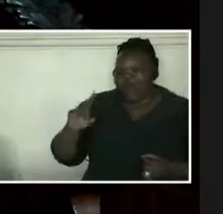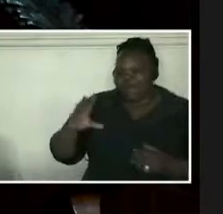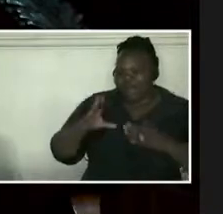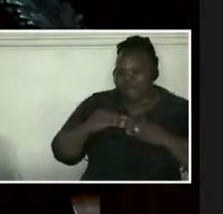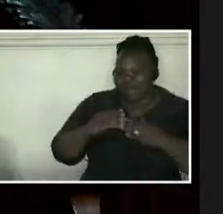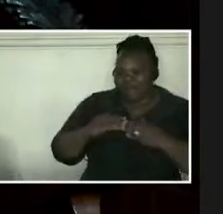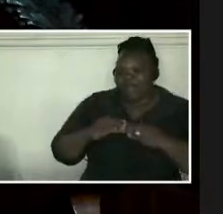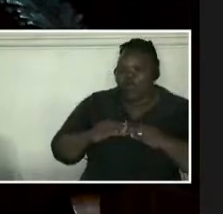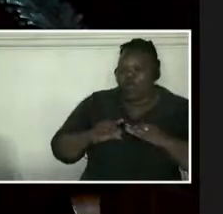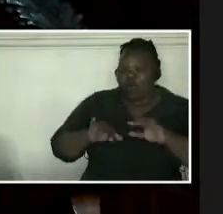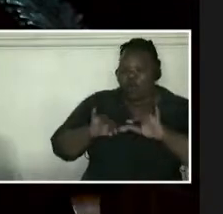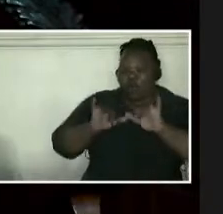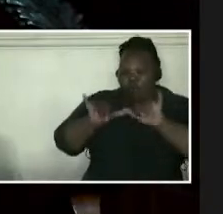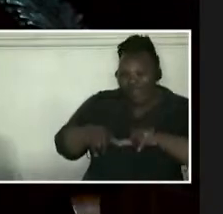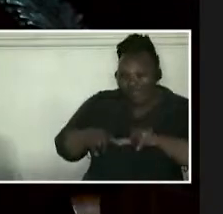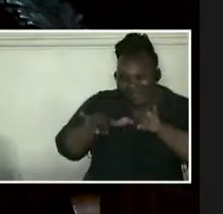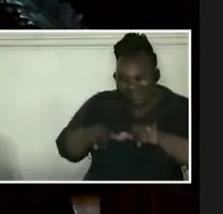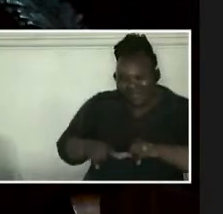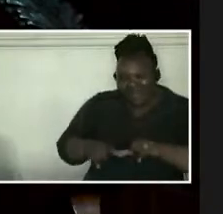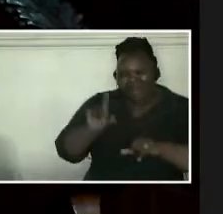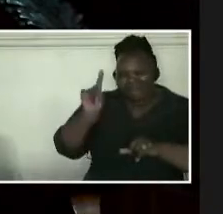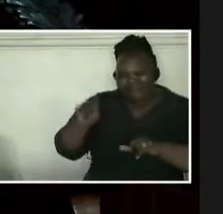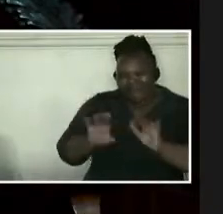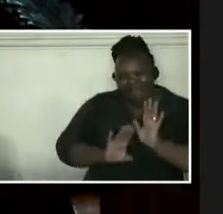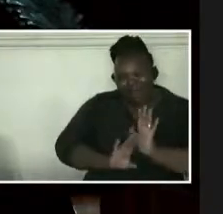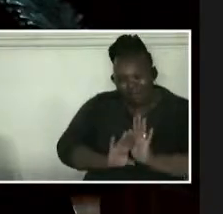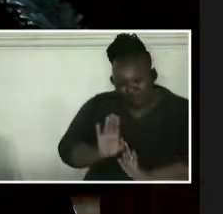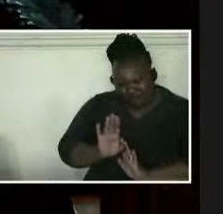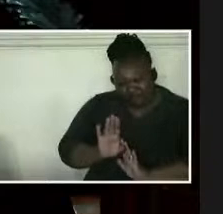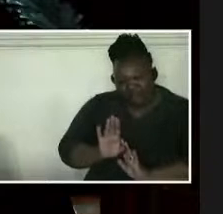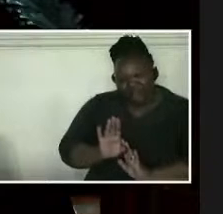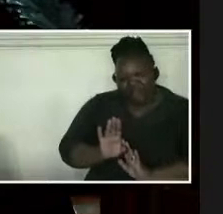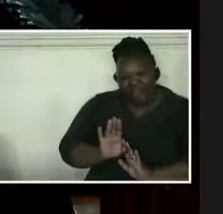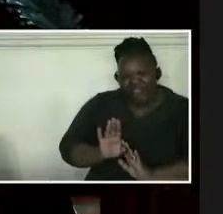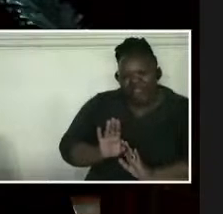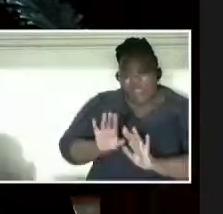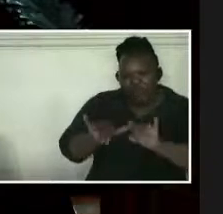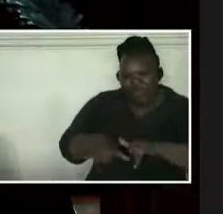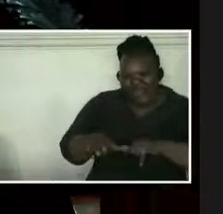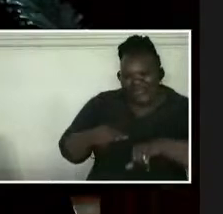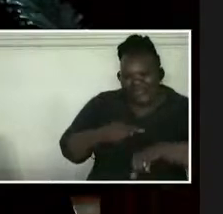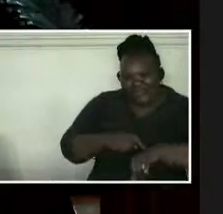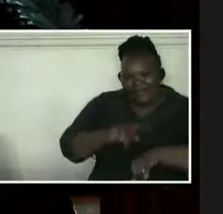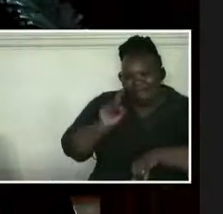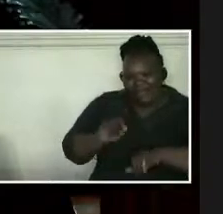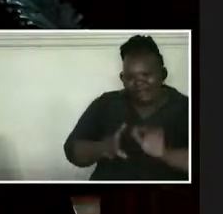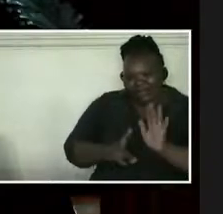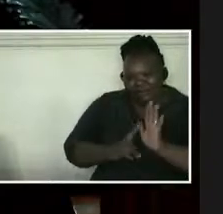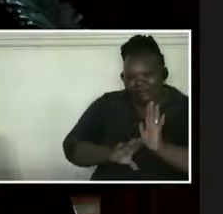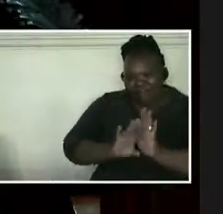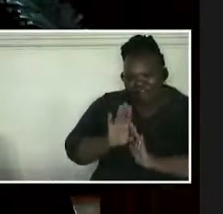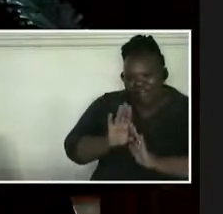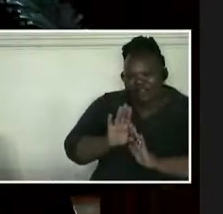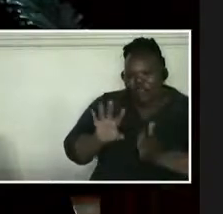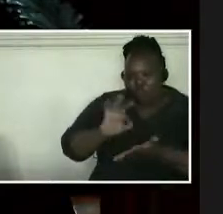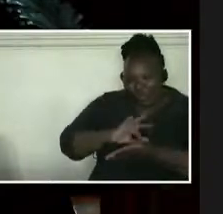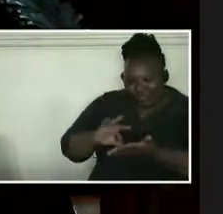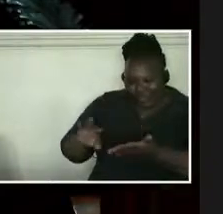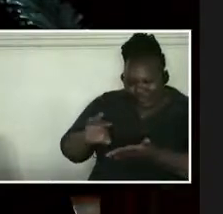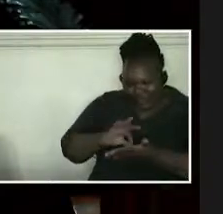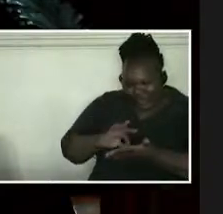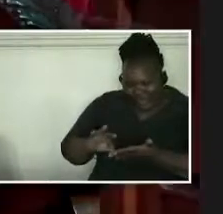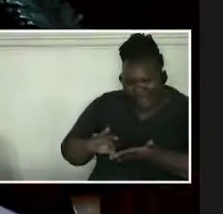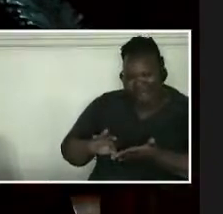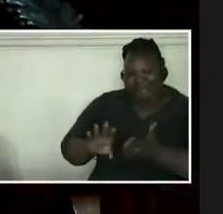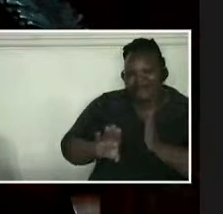patient waiting times those needs to be improved infrastructure improvement and cleanliness we need to improve that infection prevention and and